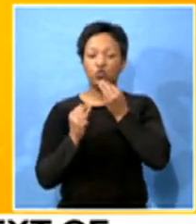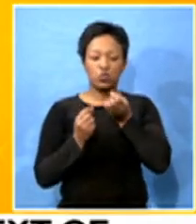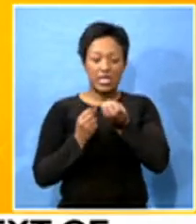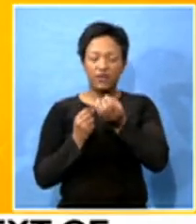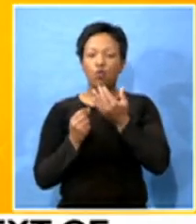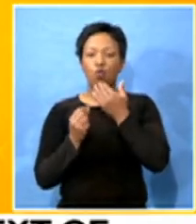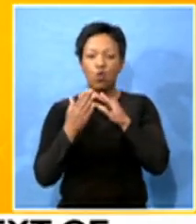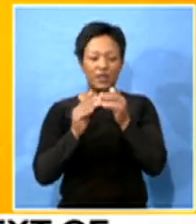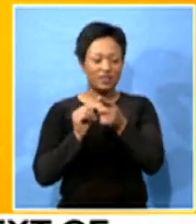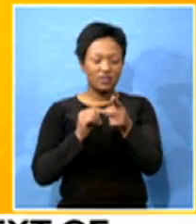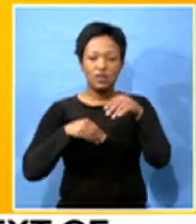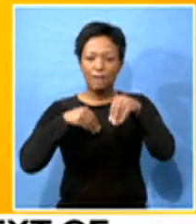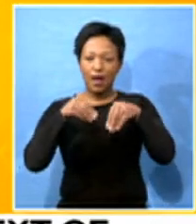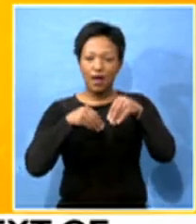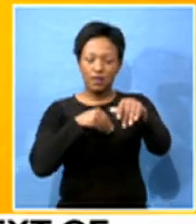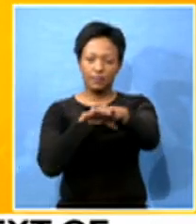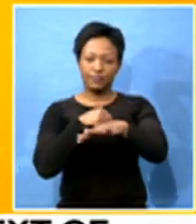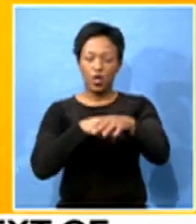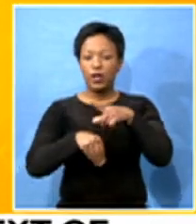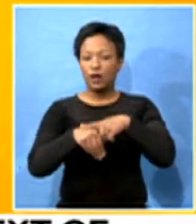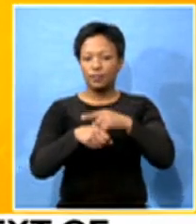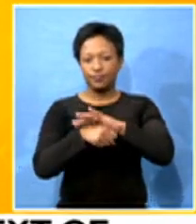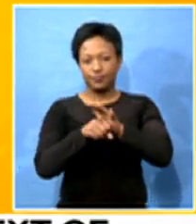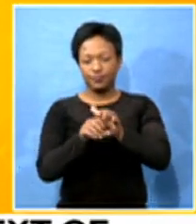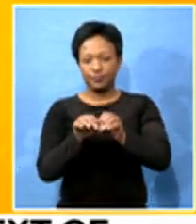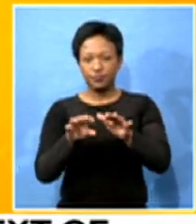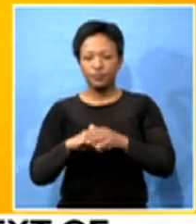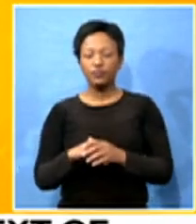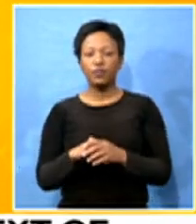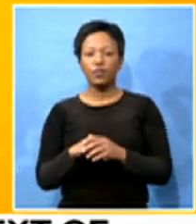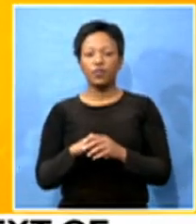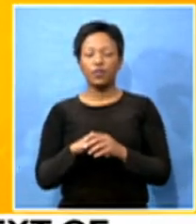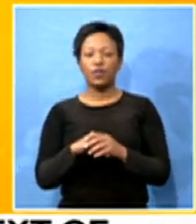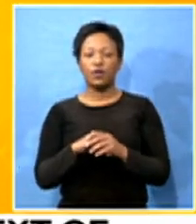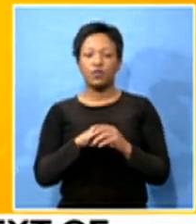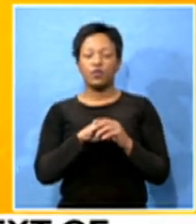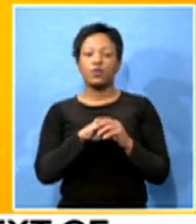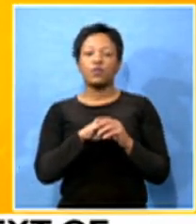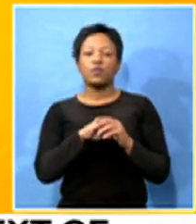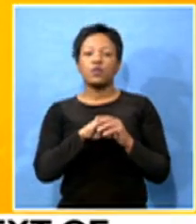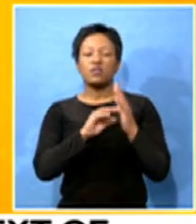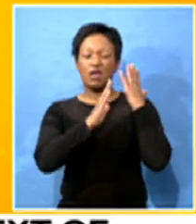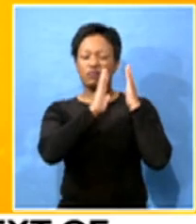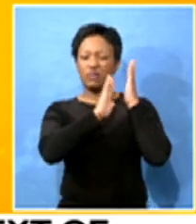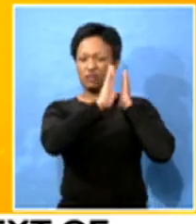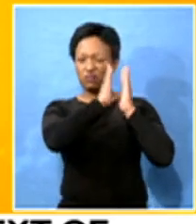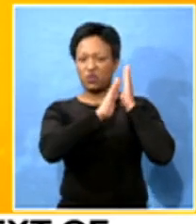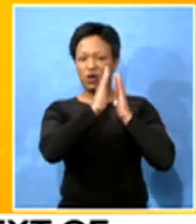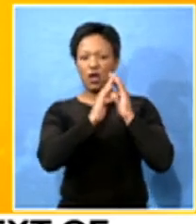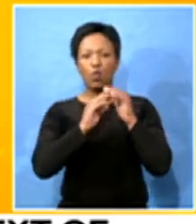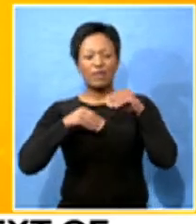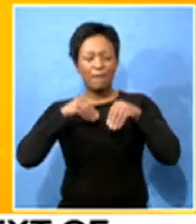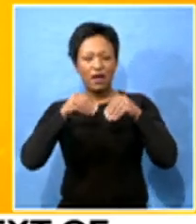areas during the COVID-19 pandemic. The historic marginalisation of mining communities has been laid bare by the